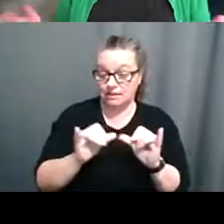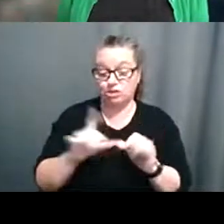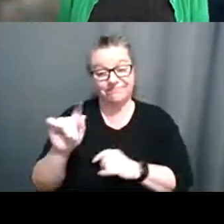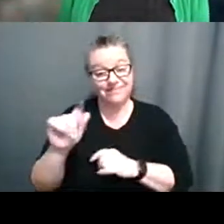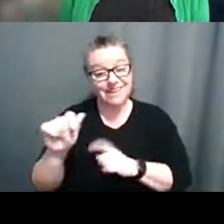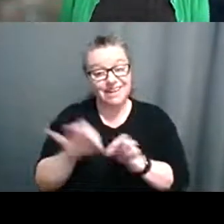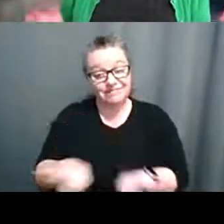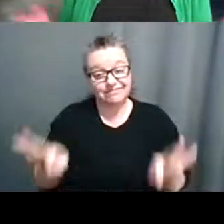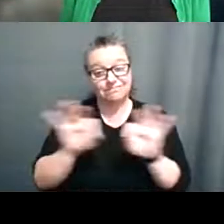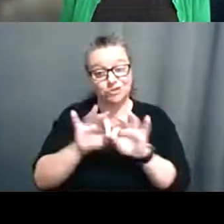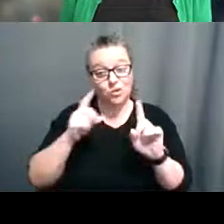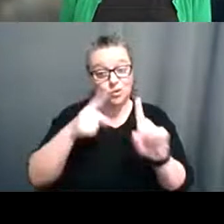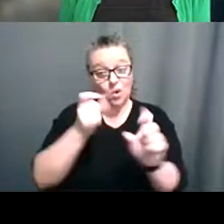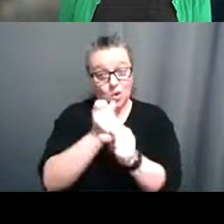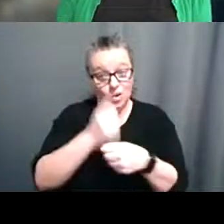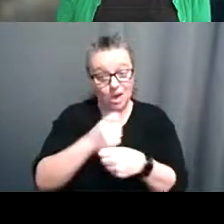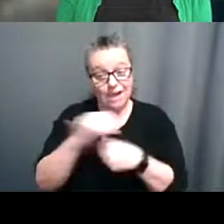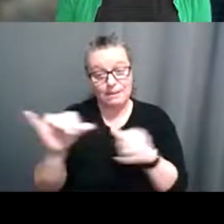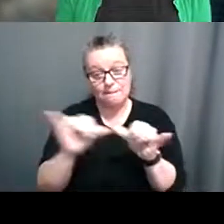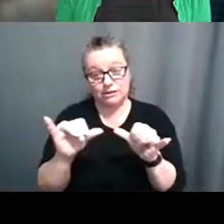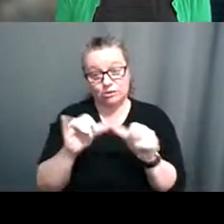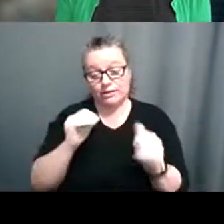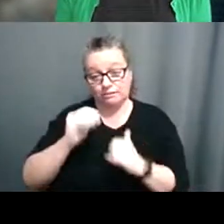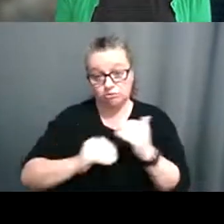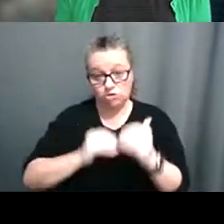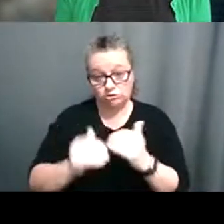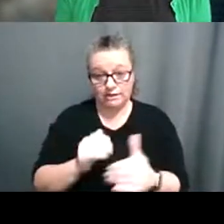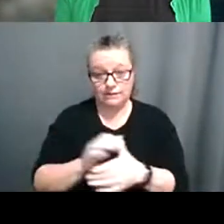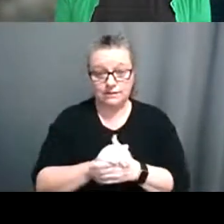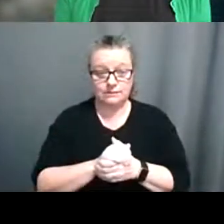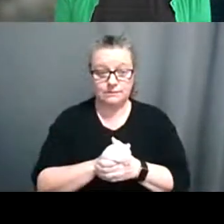goal creation and measuring progress.